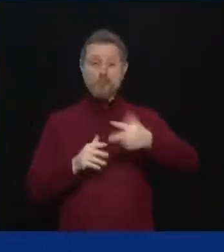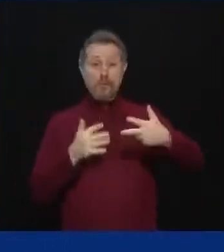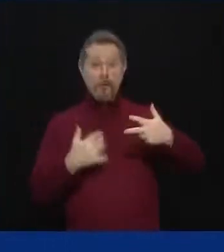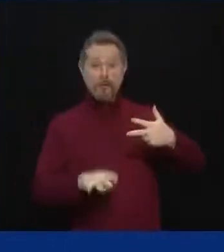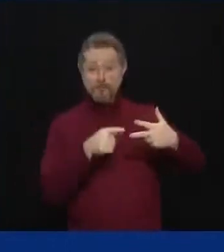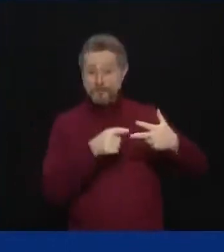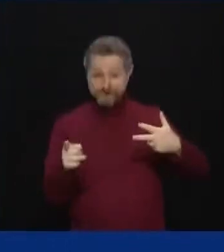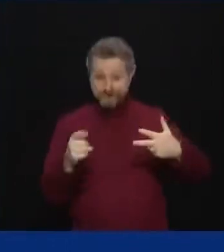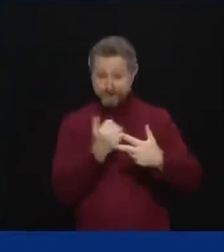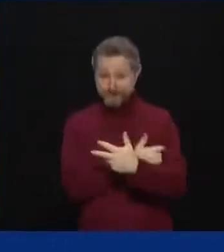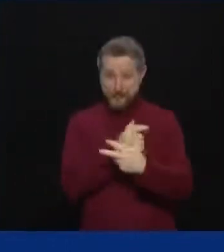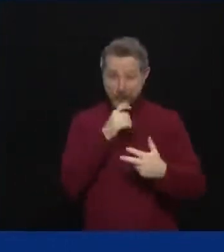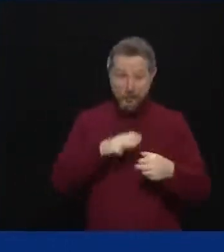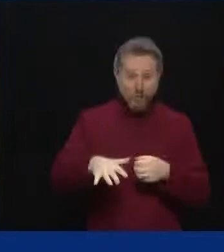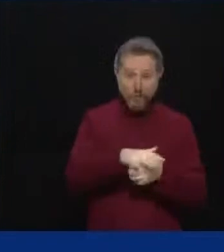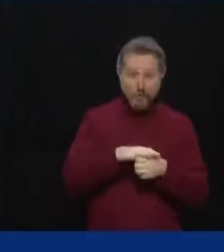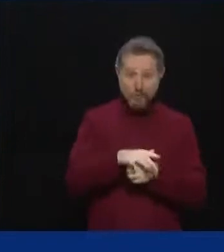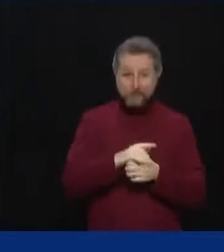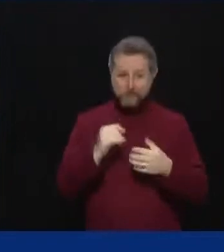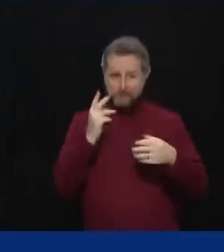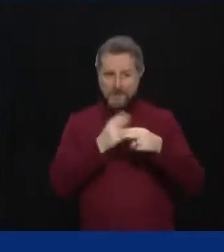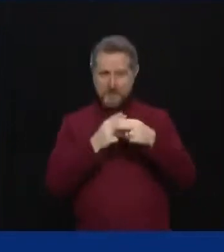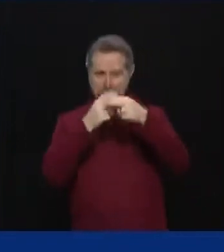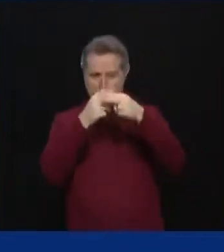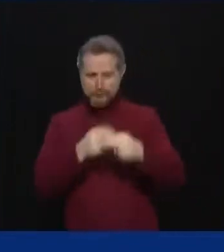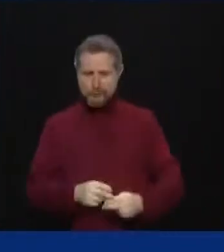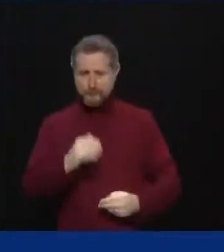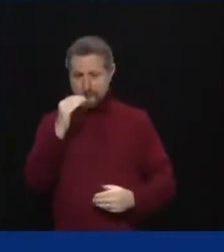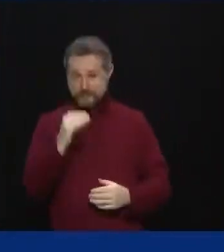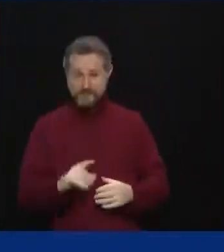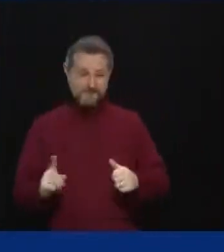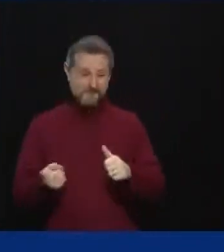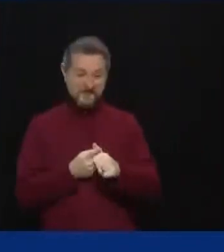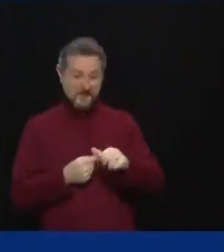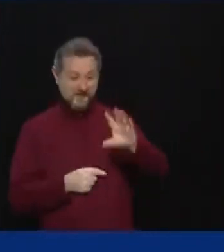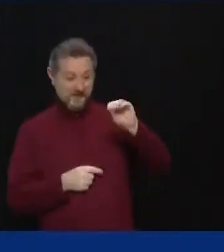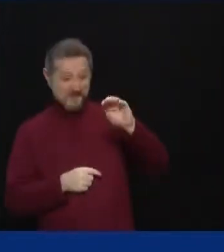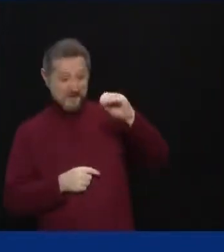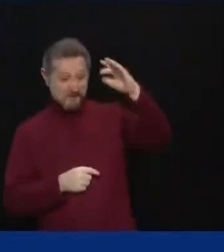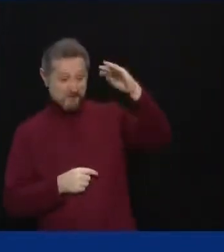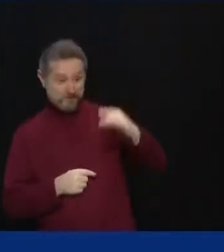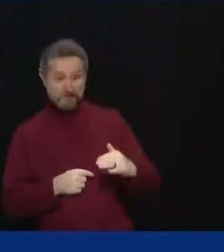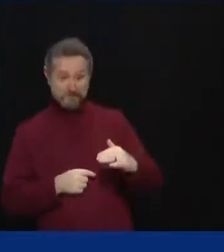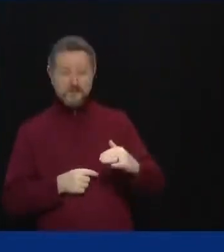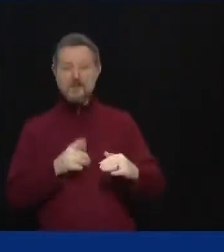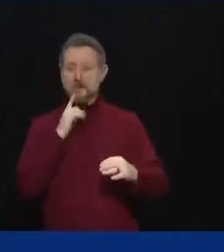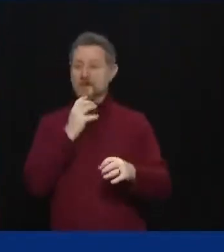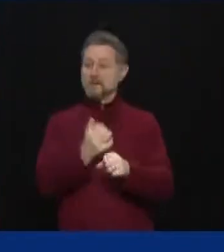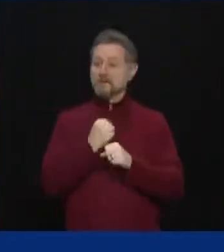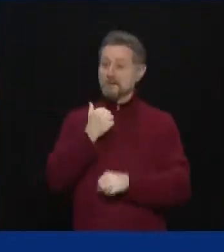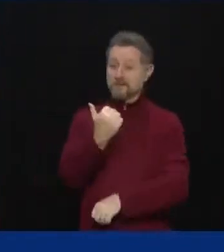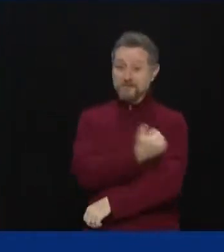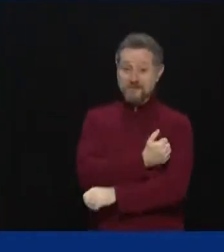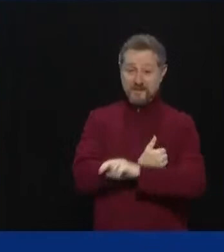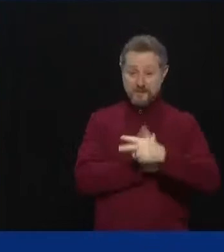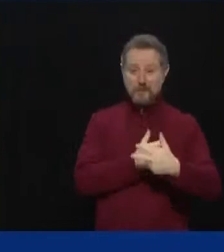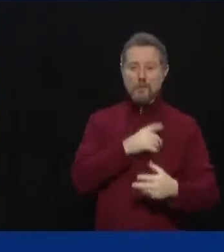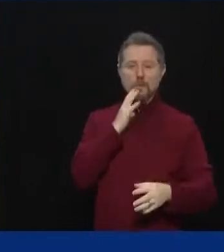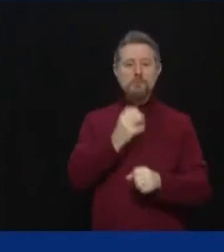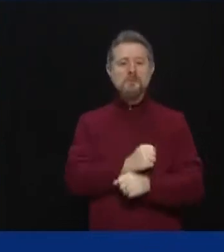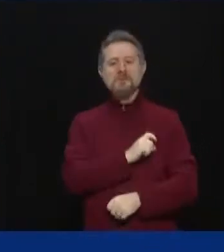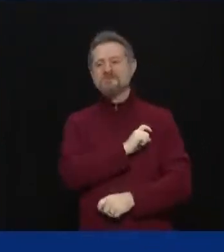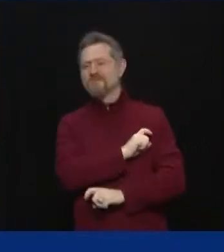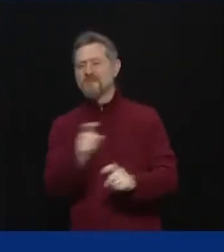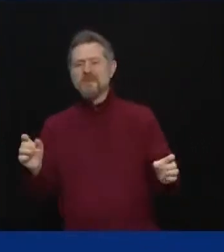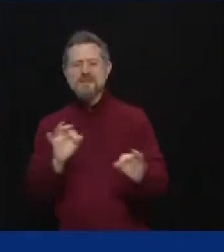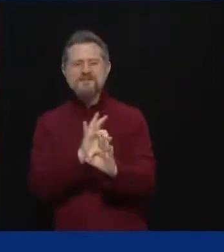his Queens Museum in New York City. The first 50 people will be able to get free tickets.